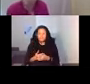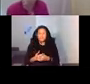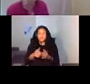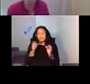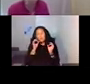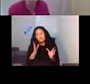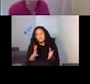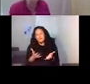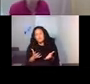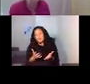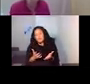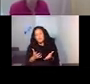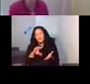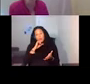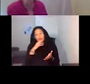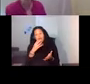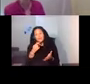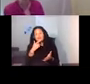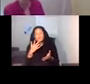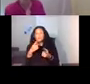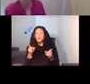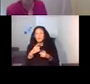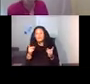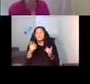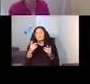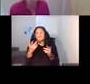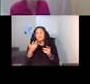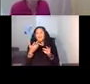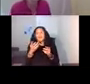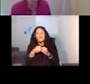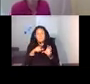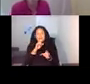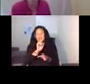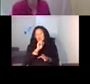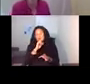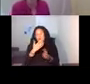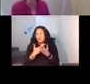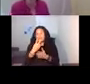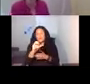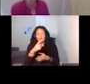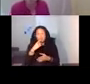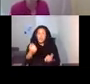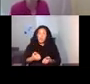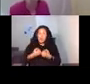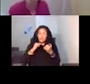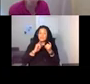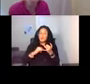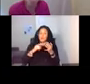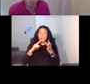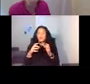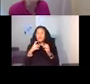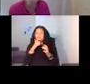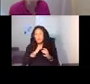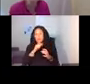And we'll have some works by her too on the 20th. And then we have our own Simone Ibbett Brown, who's